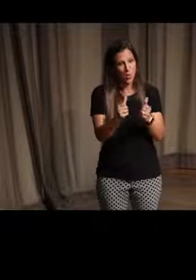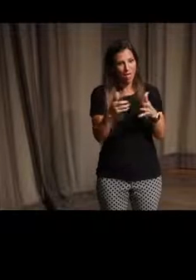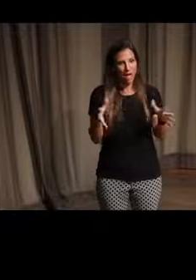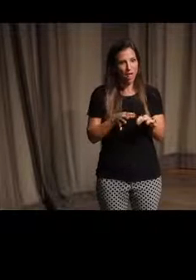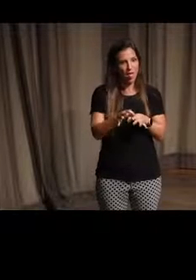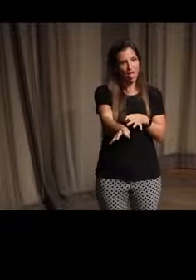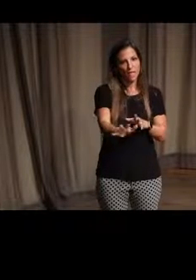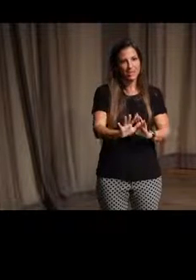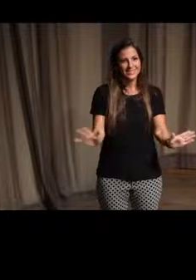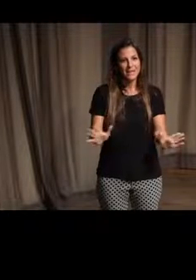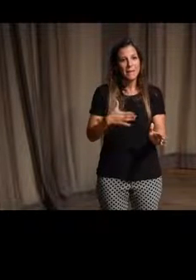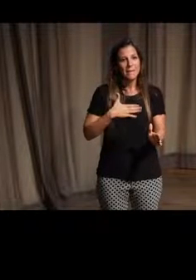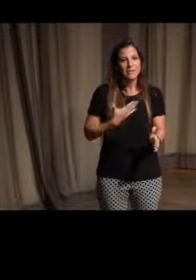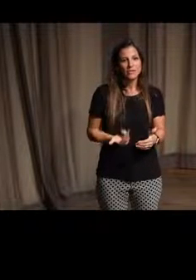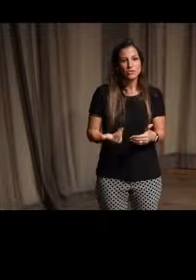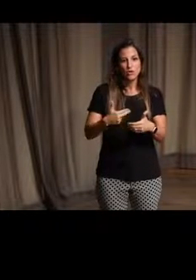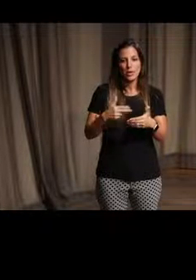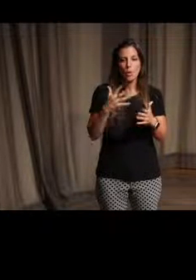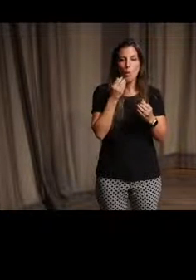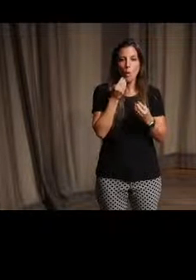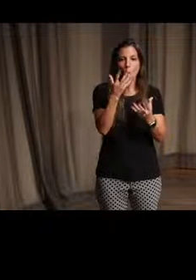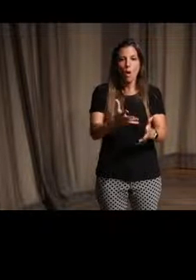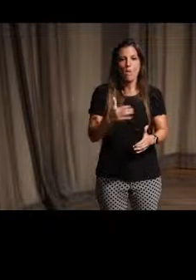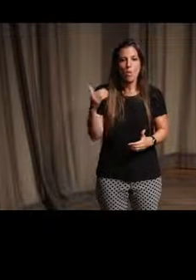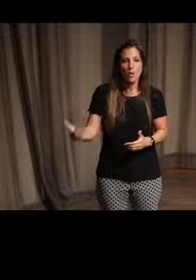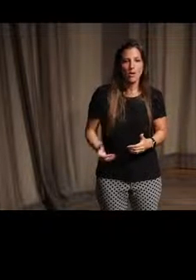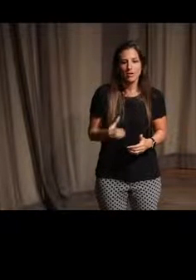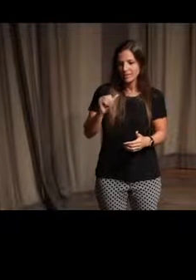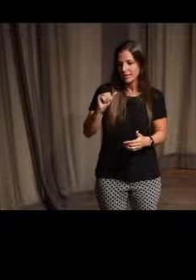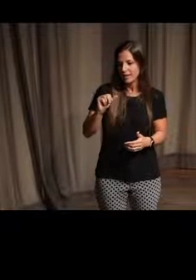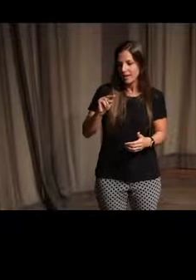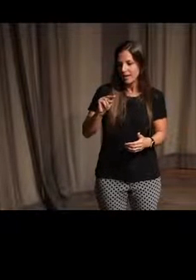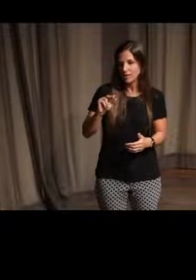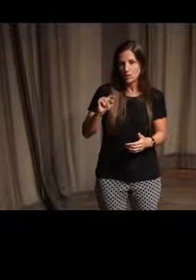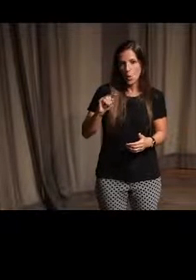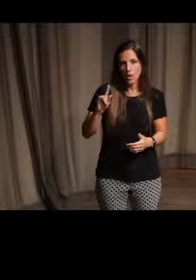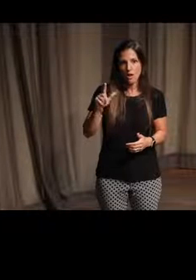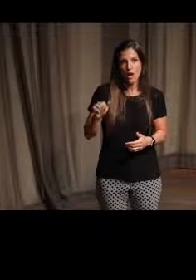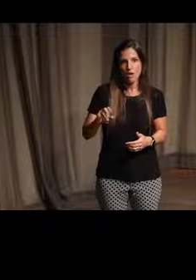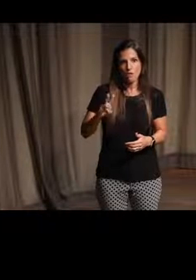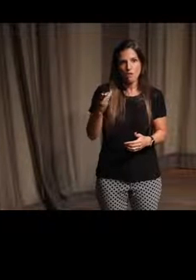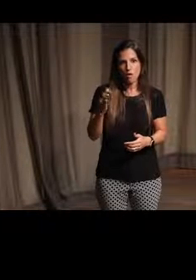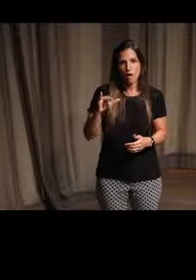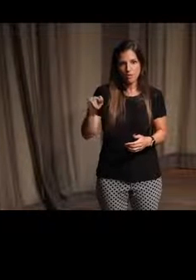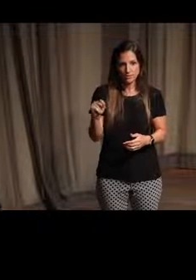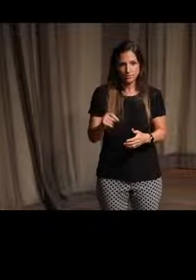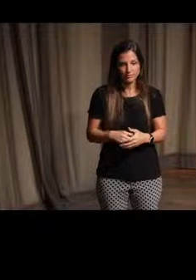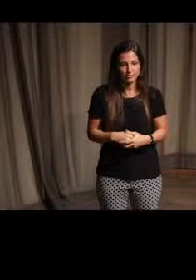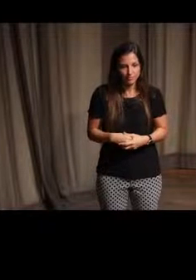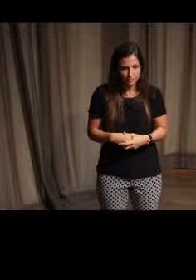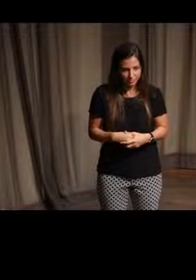further ado, please join me in giving a warm welcome to Antonia Wright and Maritza Lacayo.